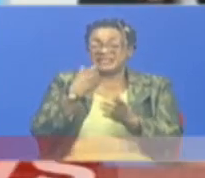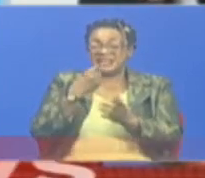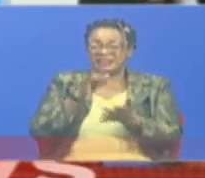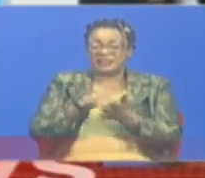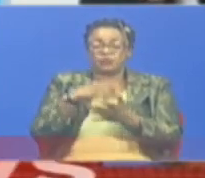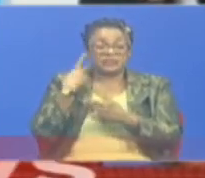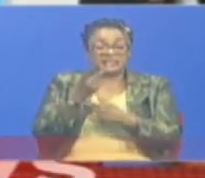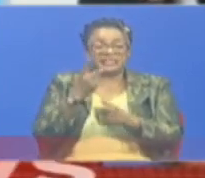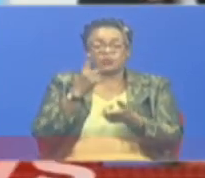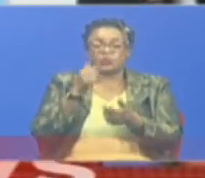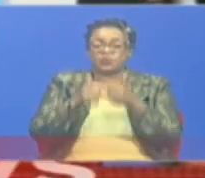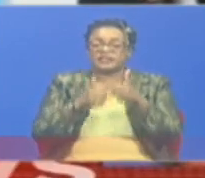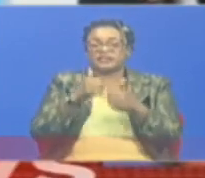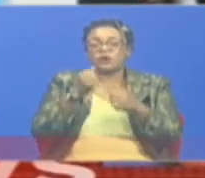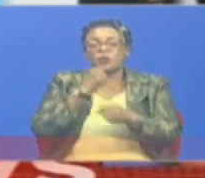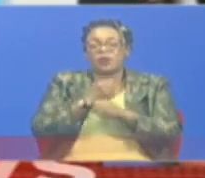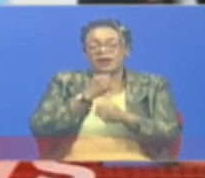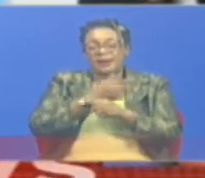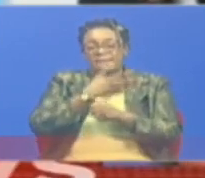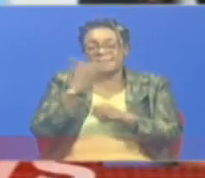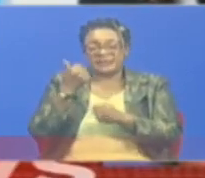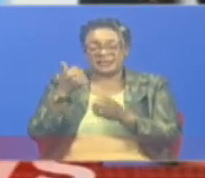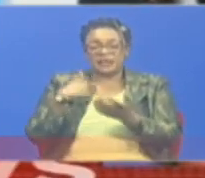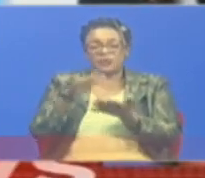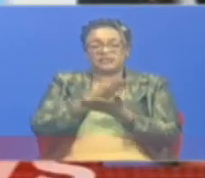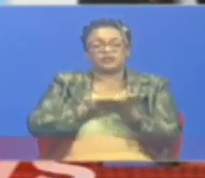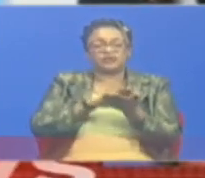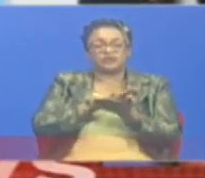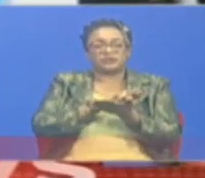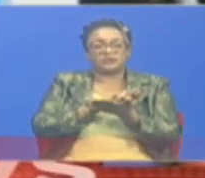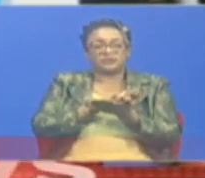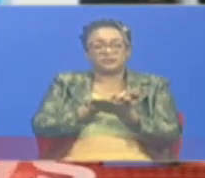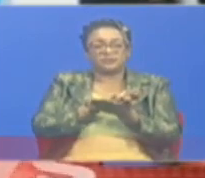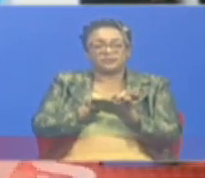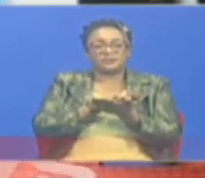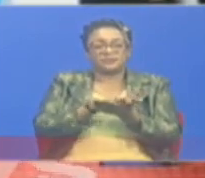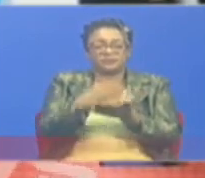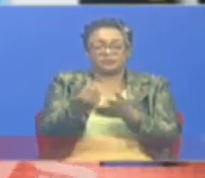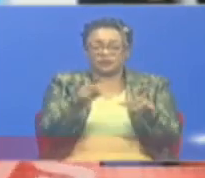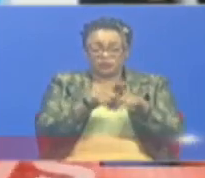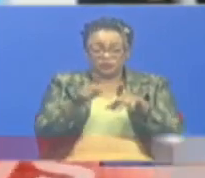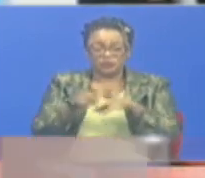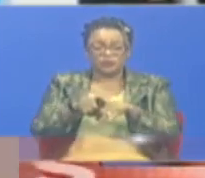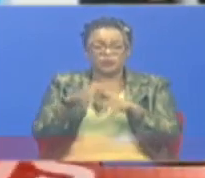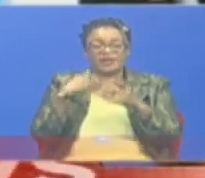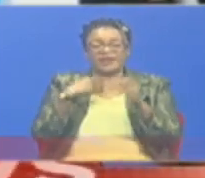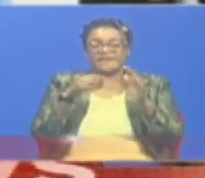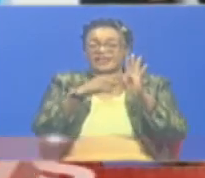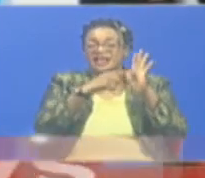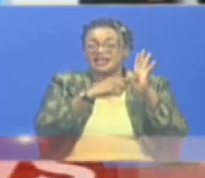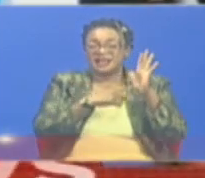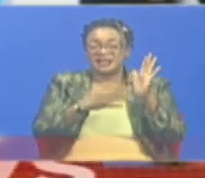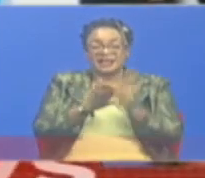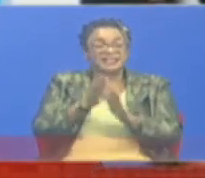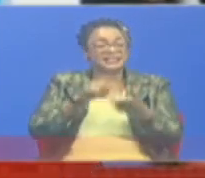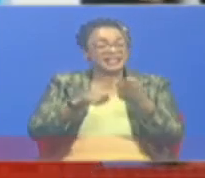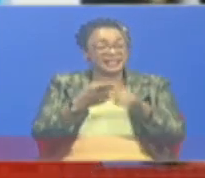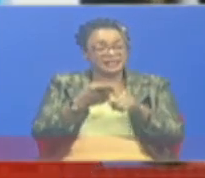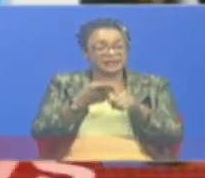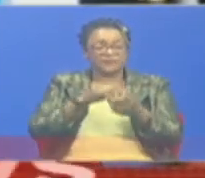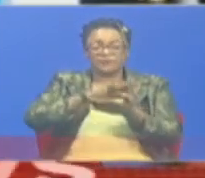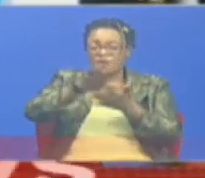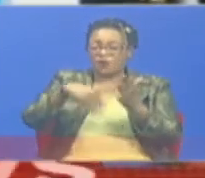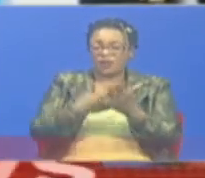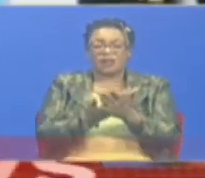works best in our scenario. We have also gone ahead to develop guidelines and standards for